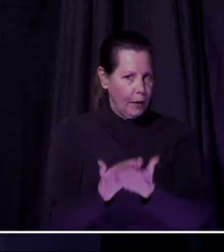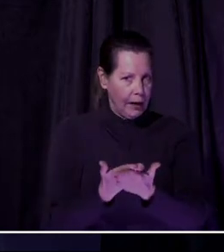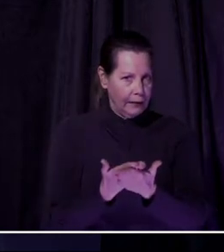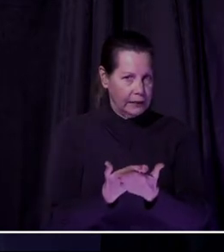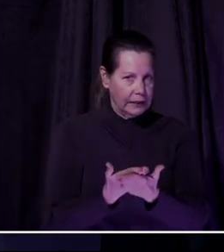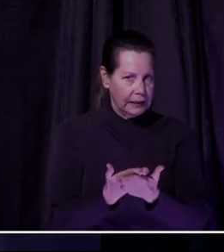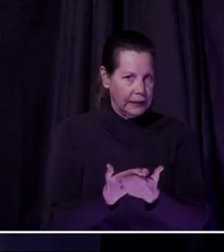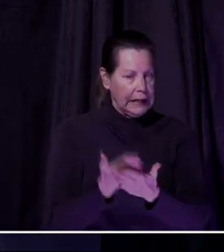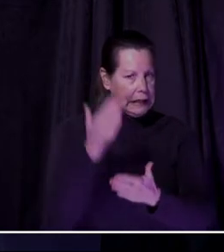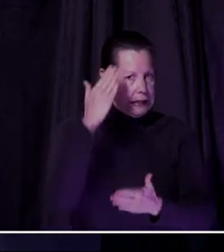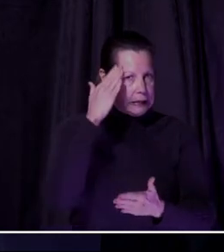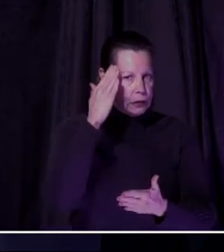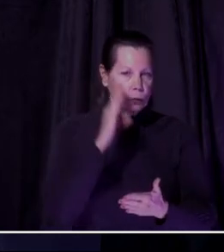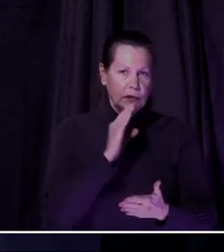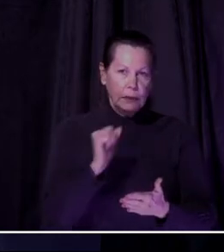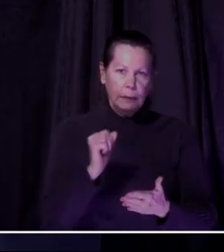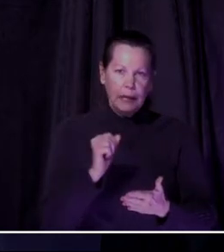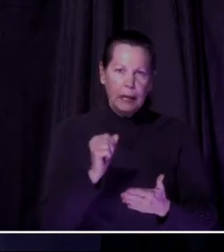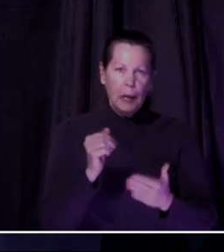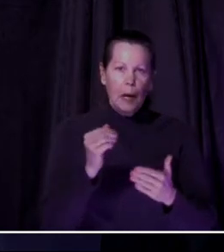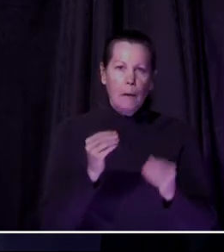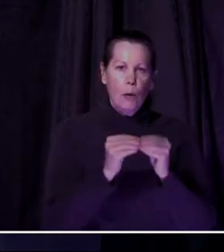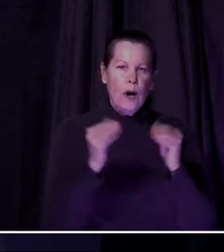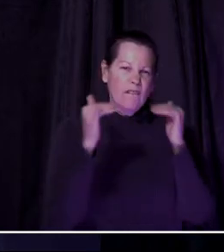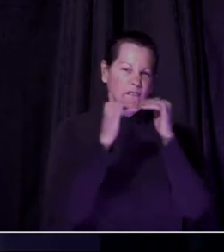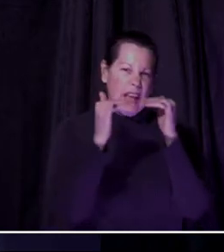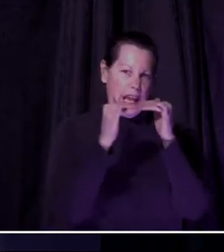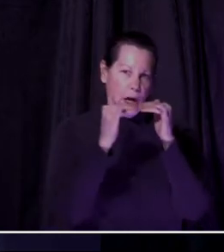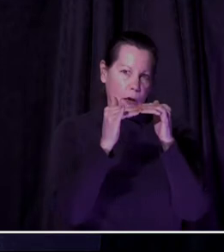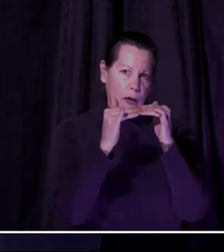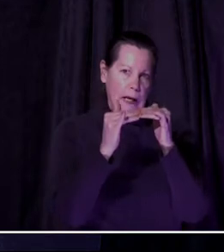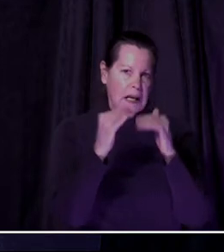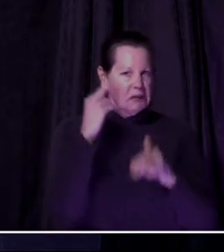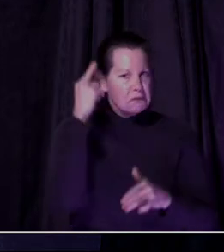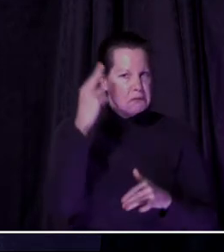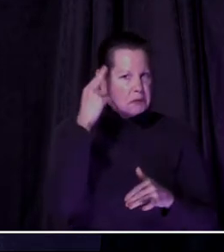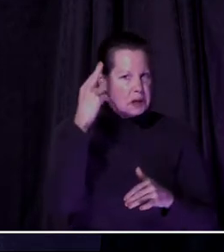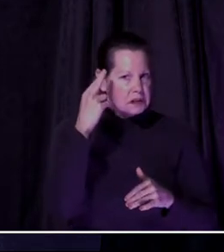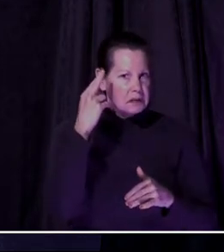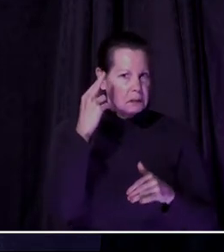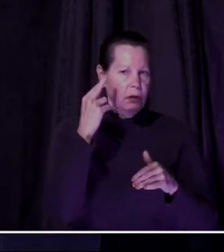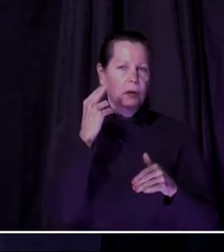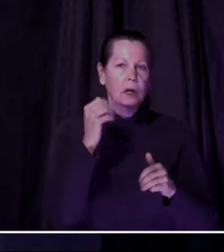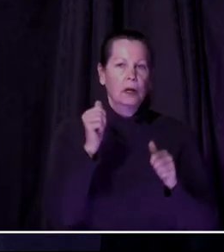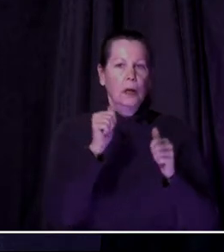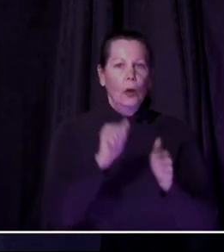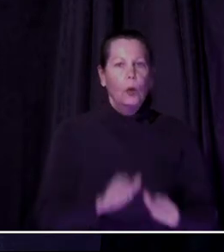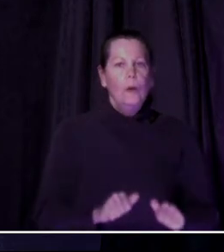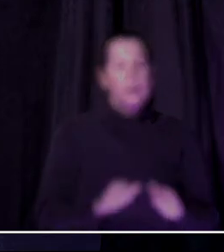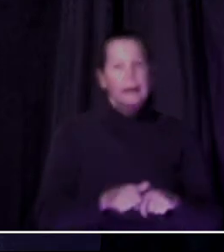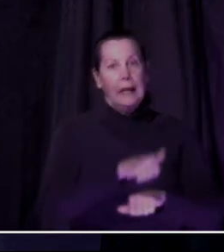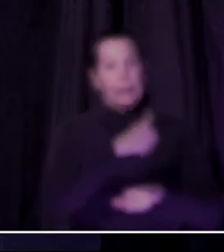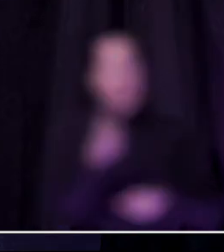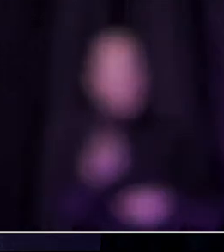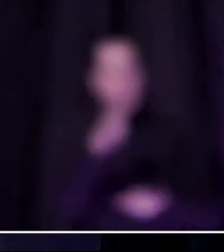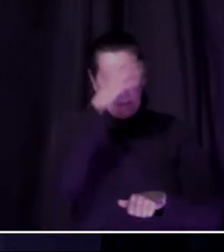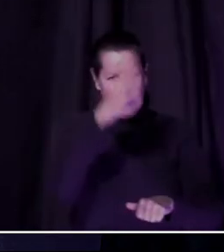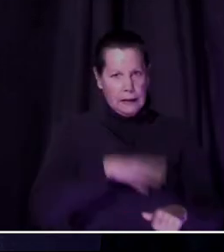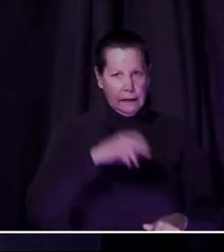he was known to be more fair, okay, and more reasonable than the other guy, Felix.